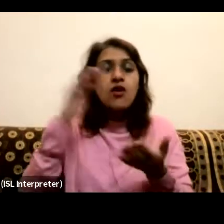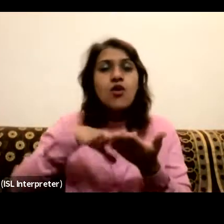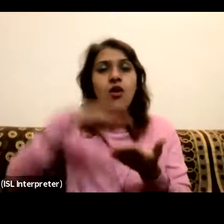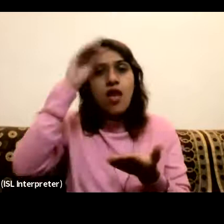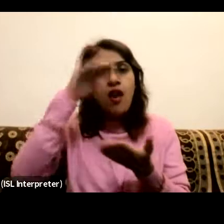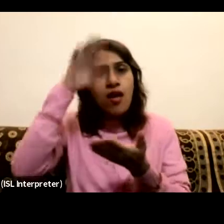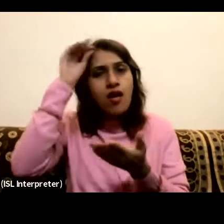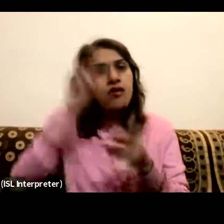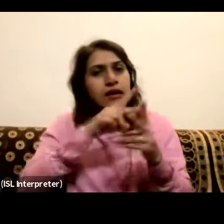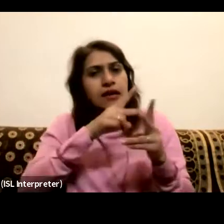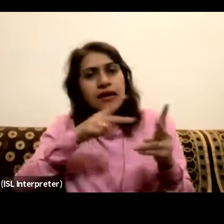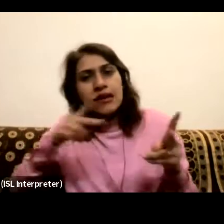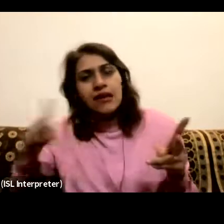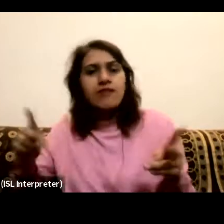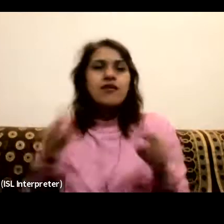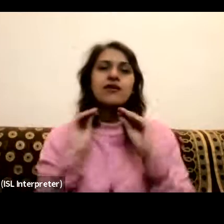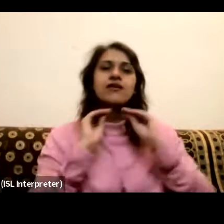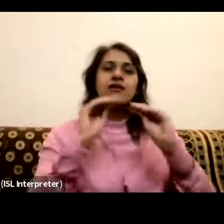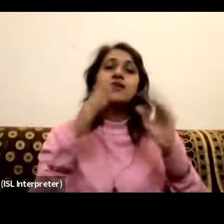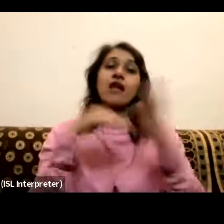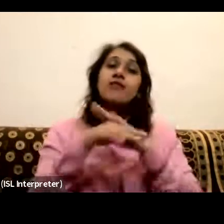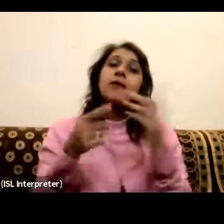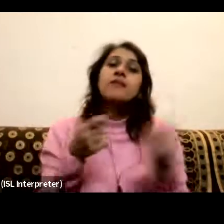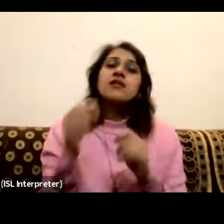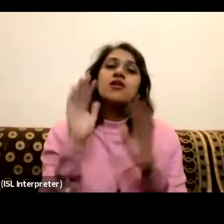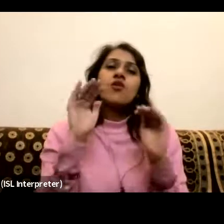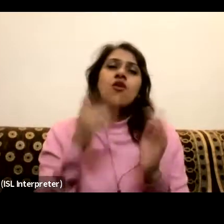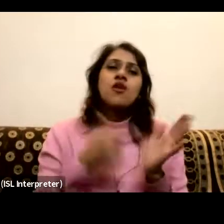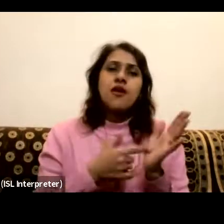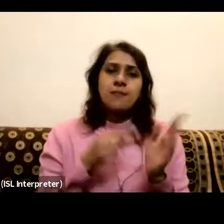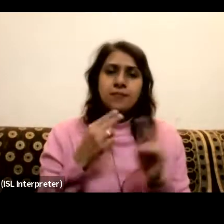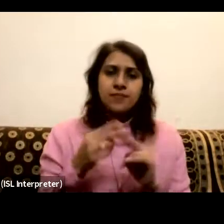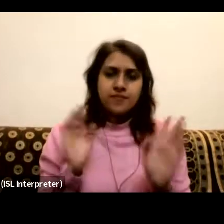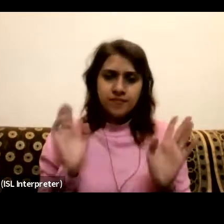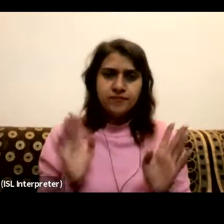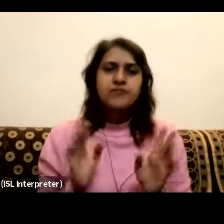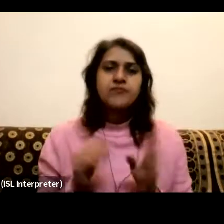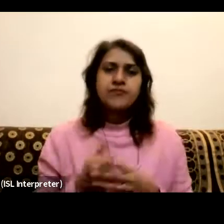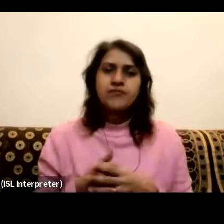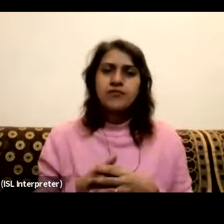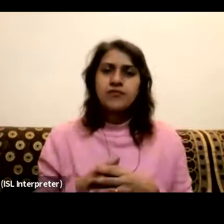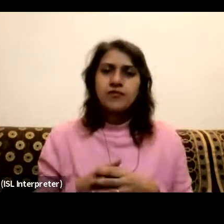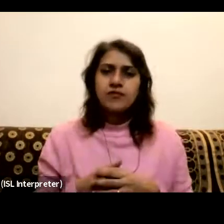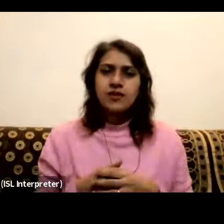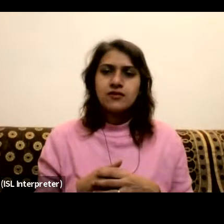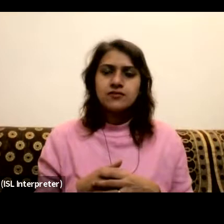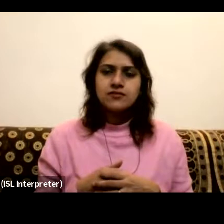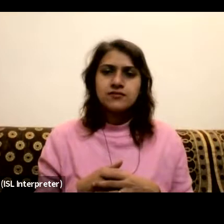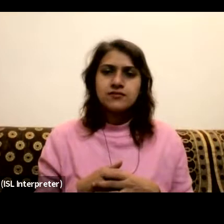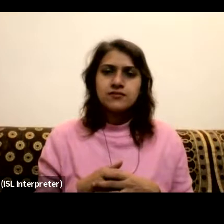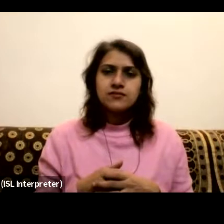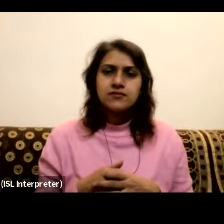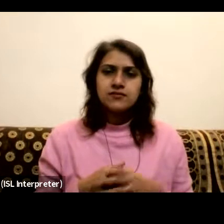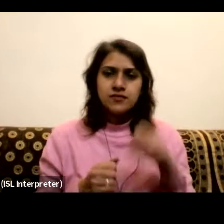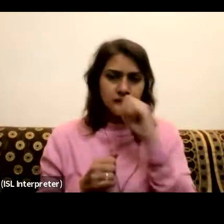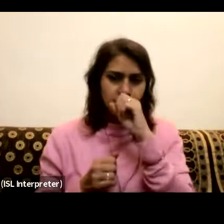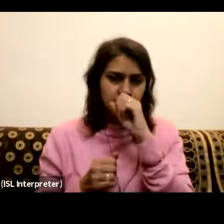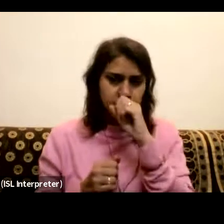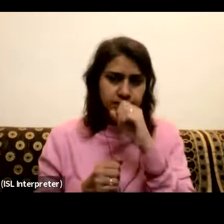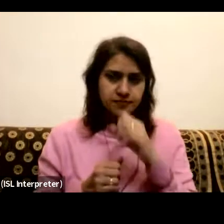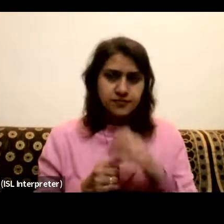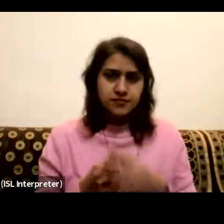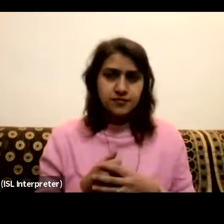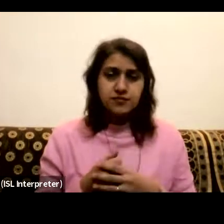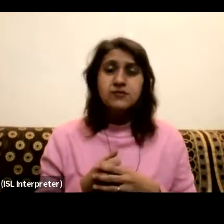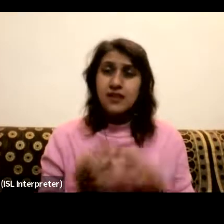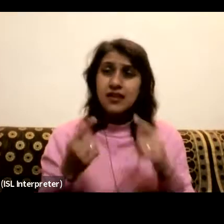see how we can start fulfilling those, the legal and the statutory requirements. We are dovetailing mentorship into this